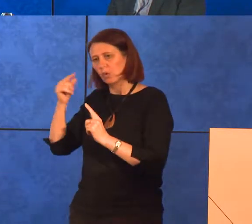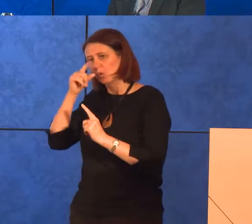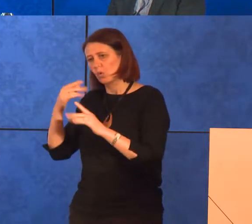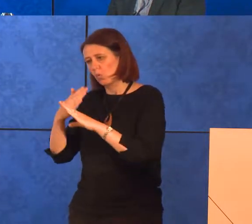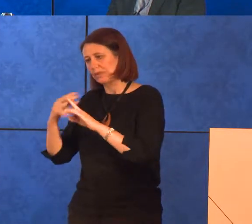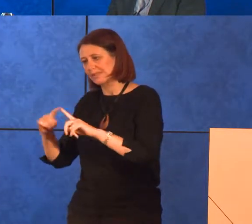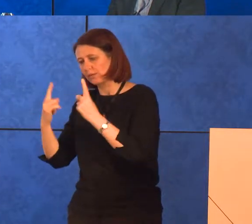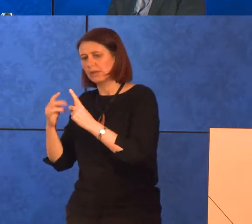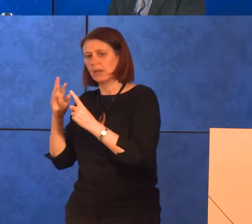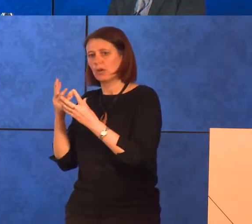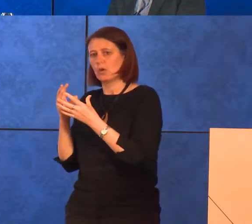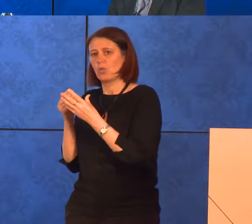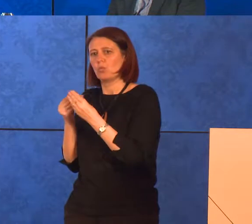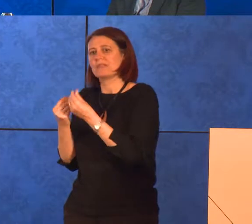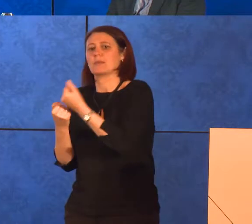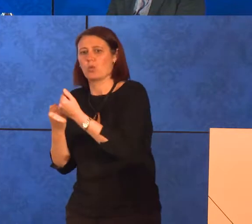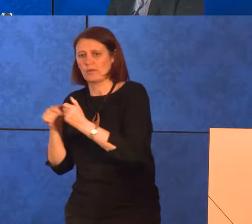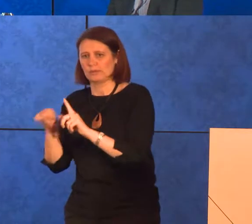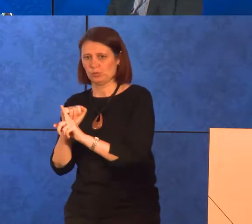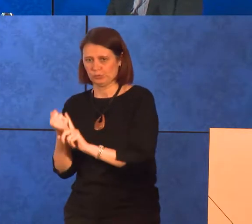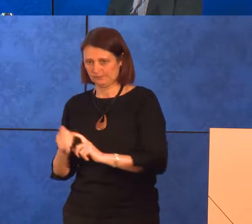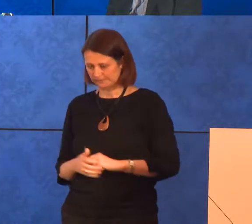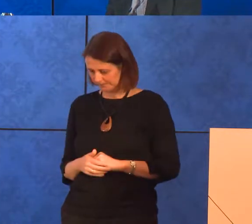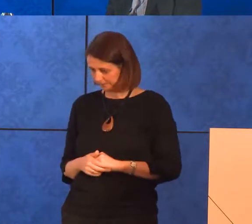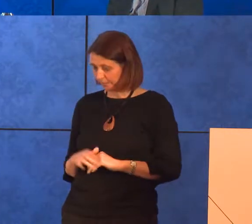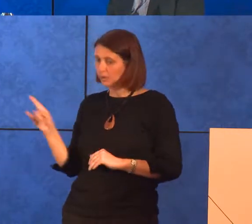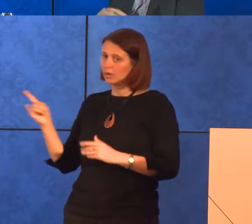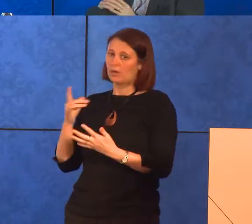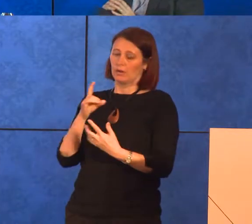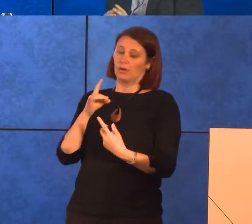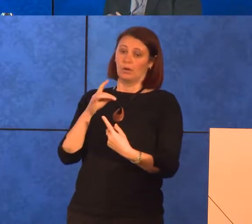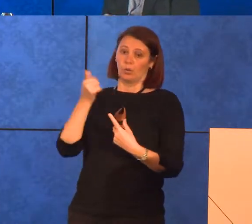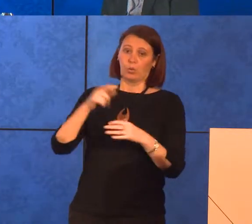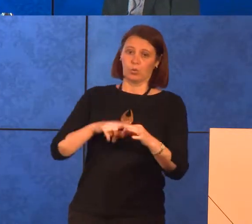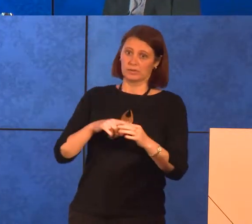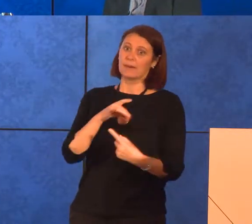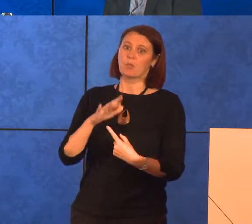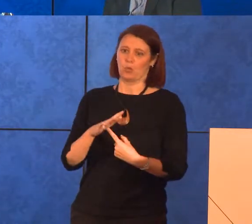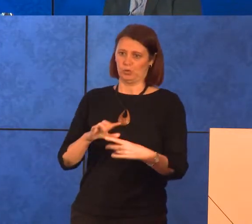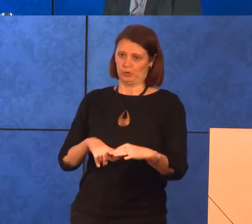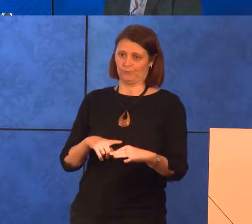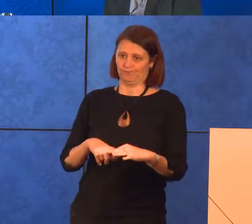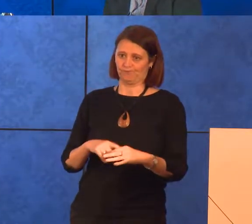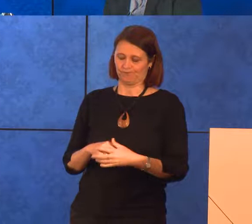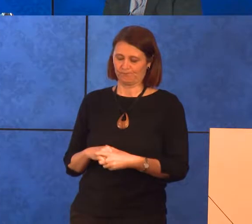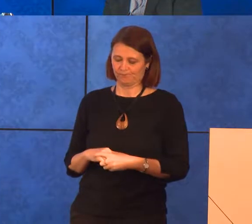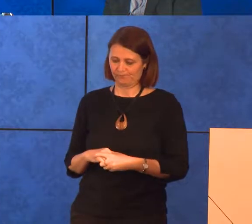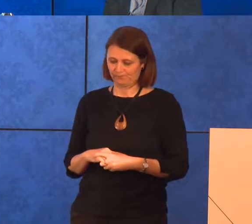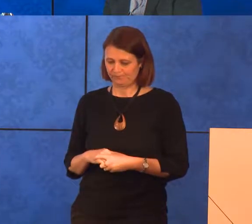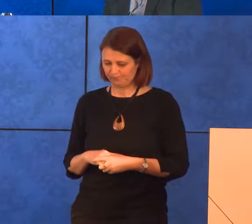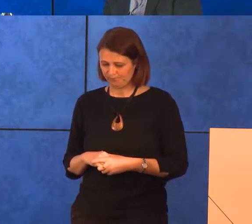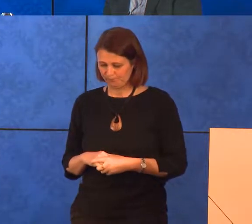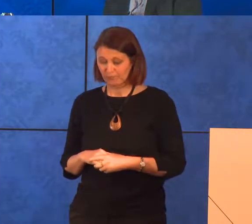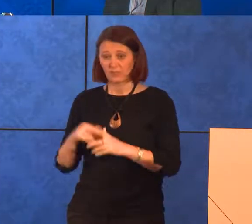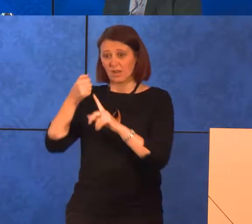support? Yeah, that's a really big question, but also a really important one. And I think it's something that we,